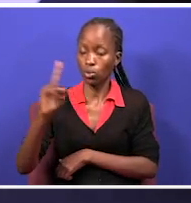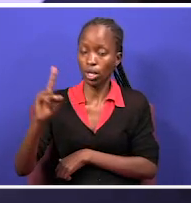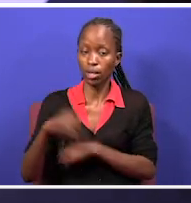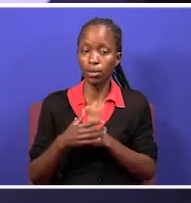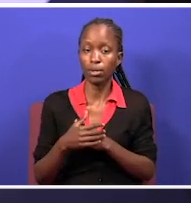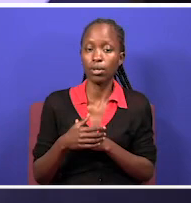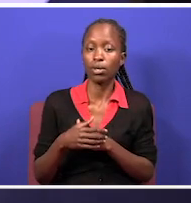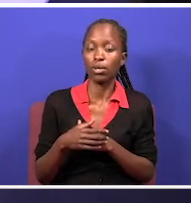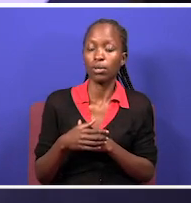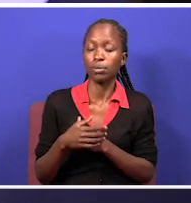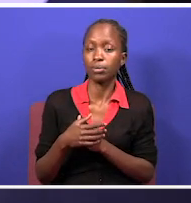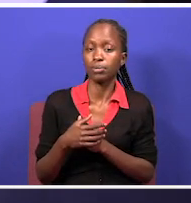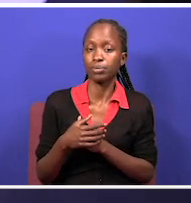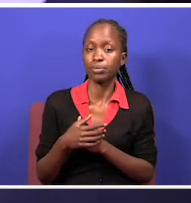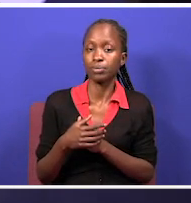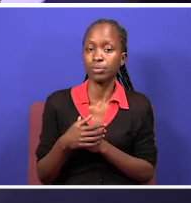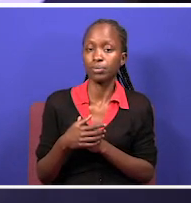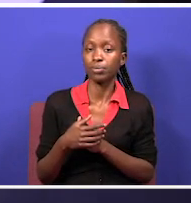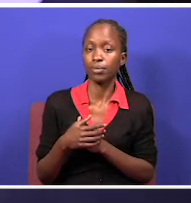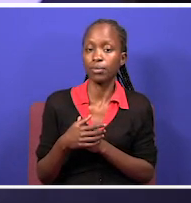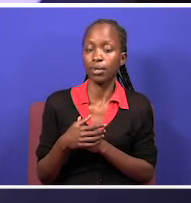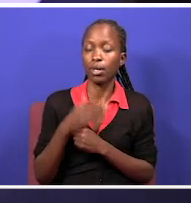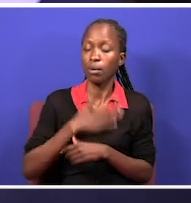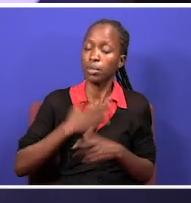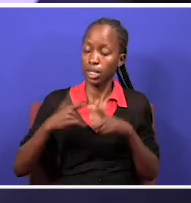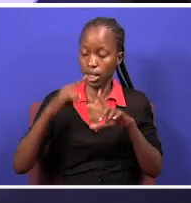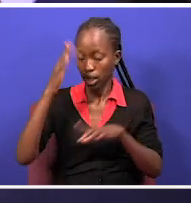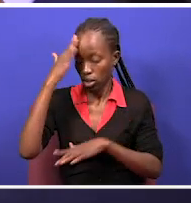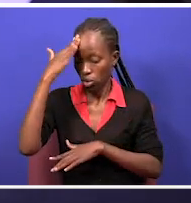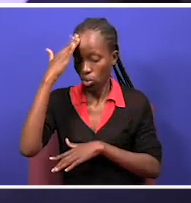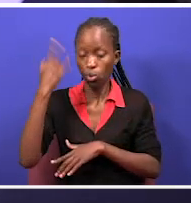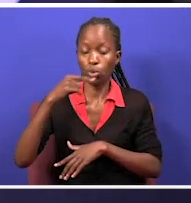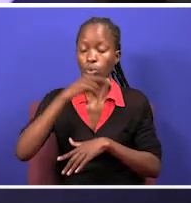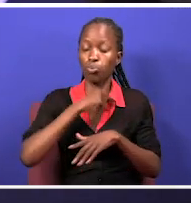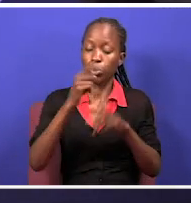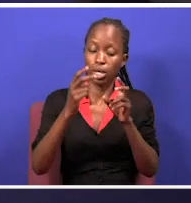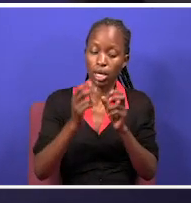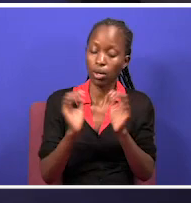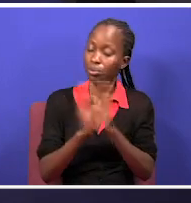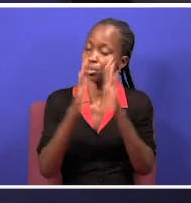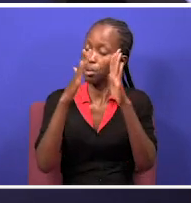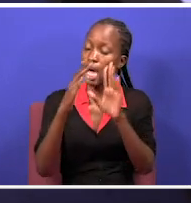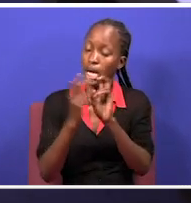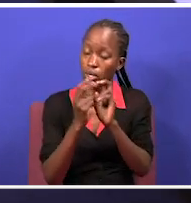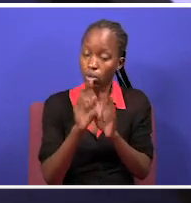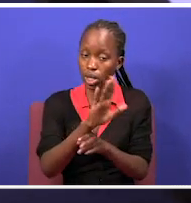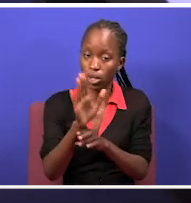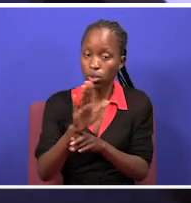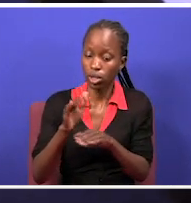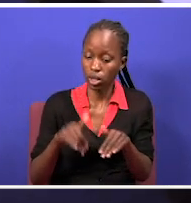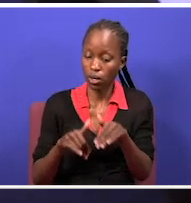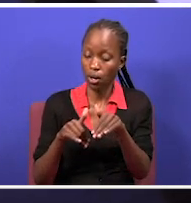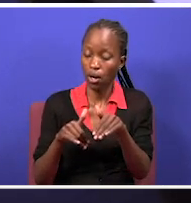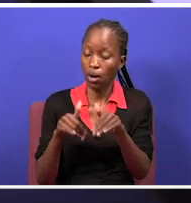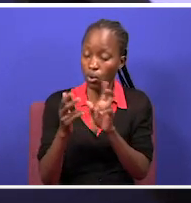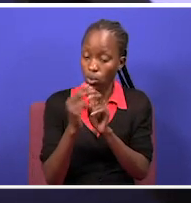0728-221-221 on your screen right now. Please let us know. We will rejoice. We will reach out to you. We will follow you up